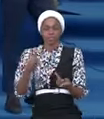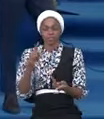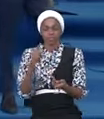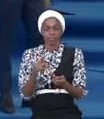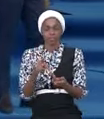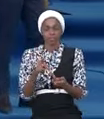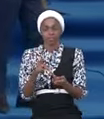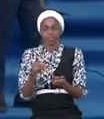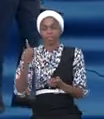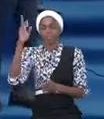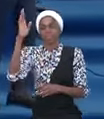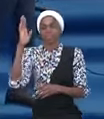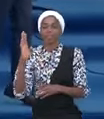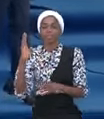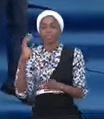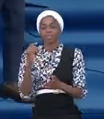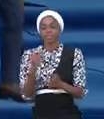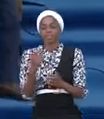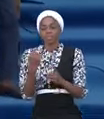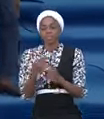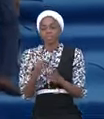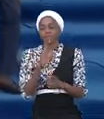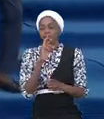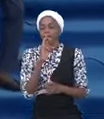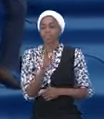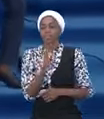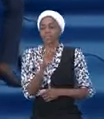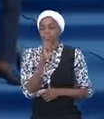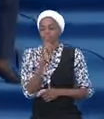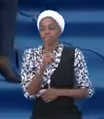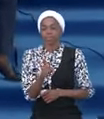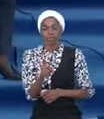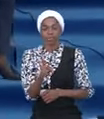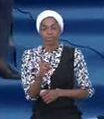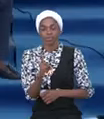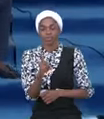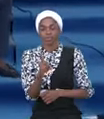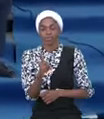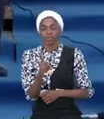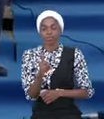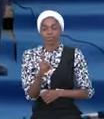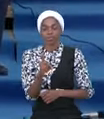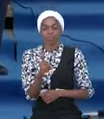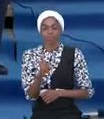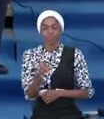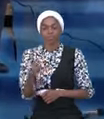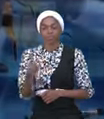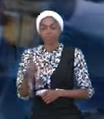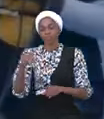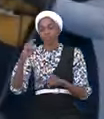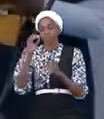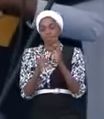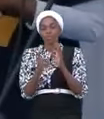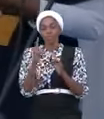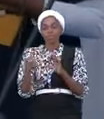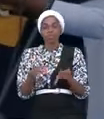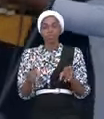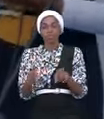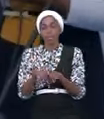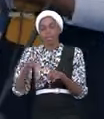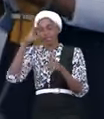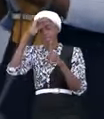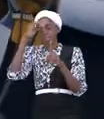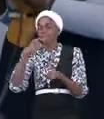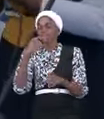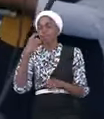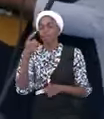perfect. They are sure. God's love is sure. If you do as